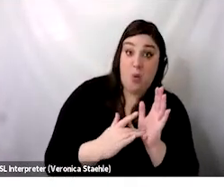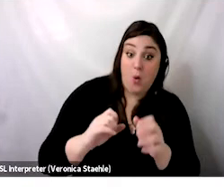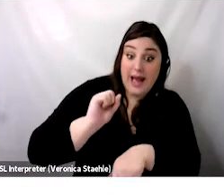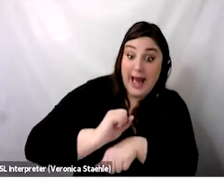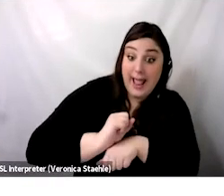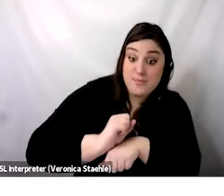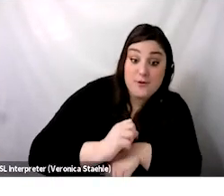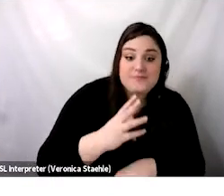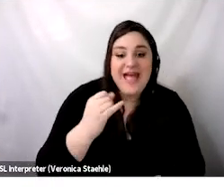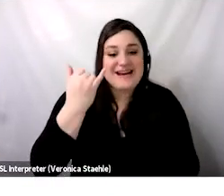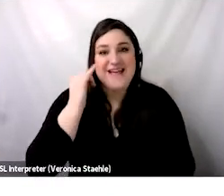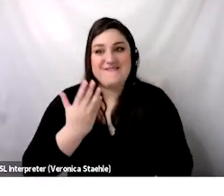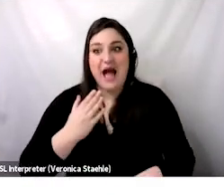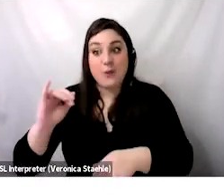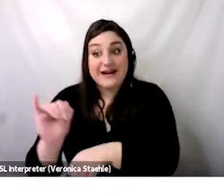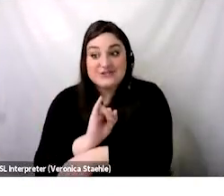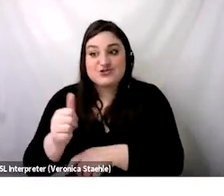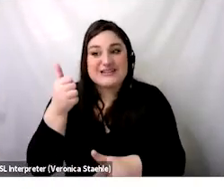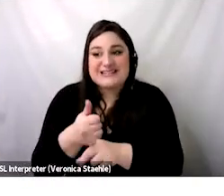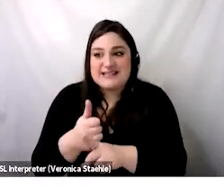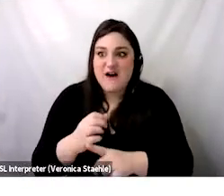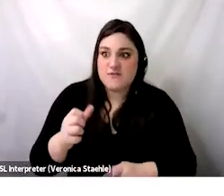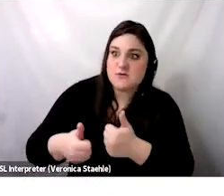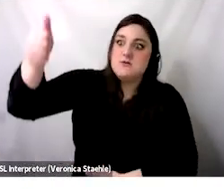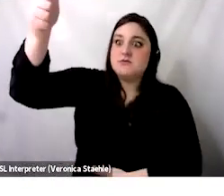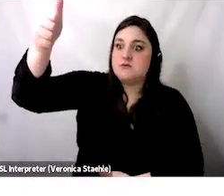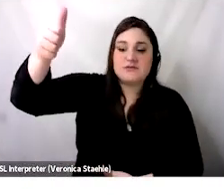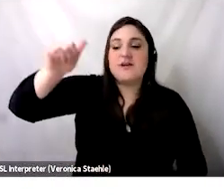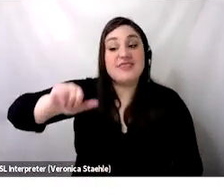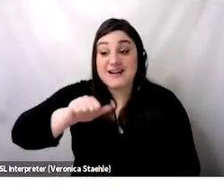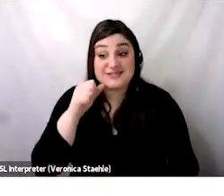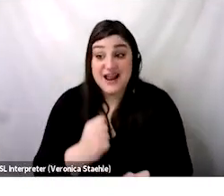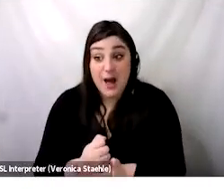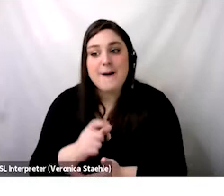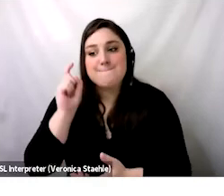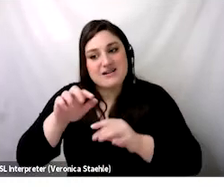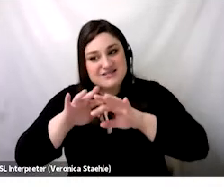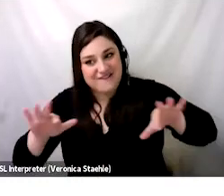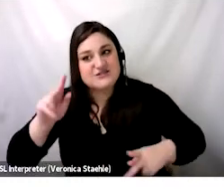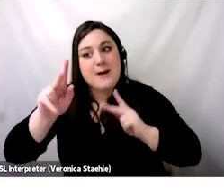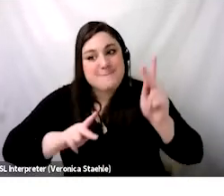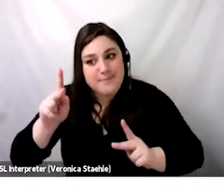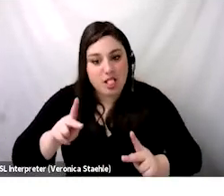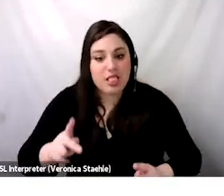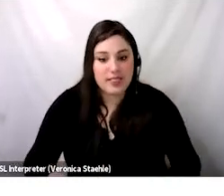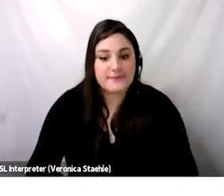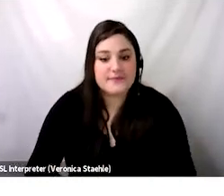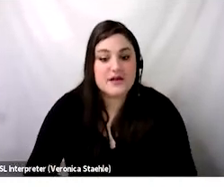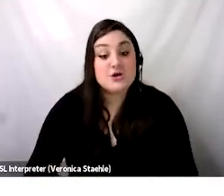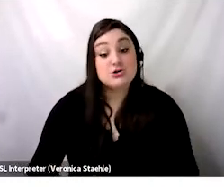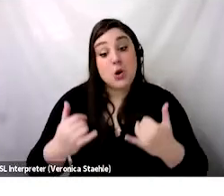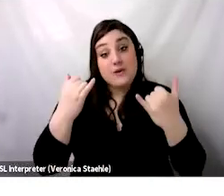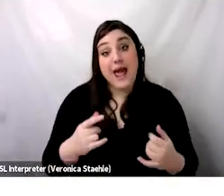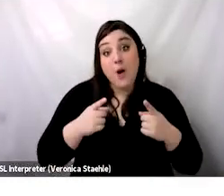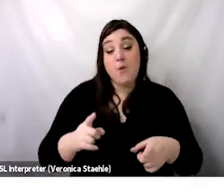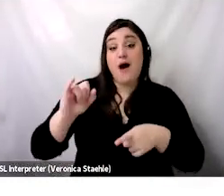diverse. While the fashion industry is looking at sustainable materials and dyes,